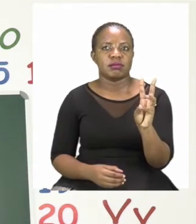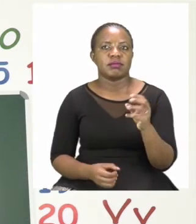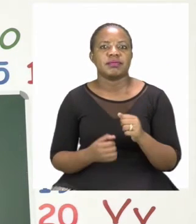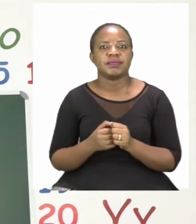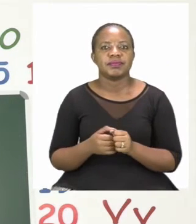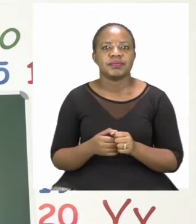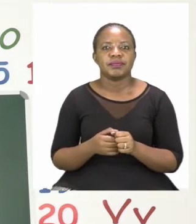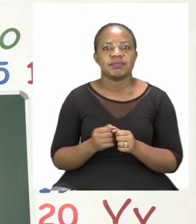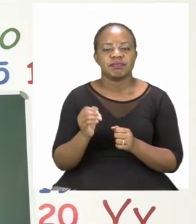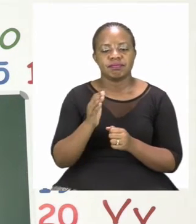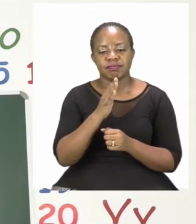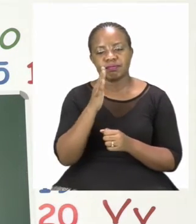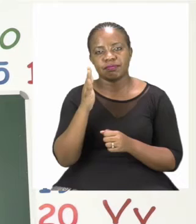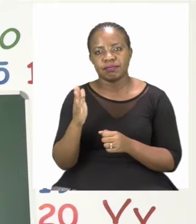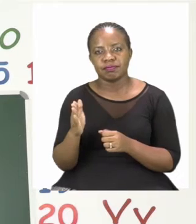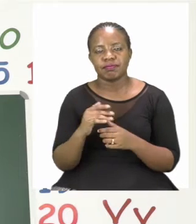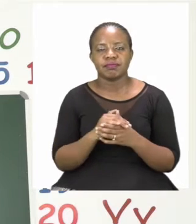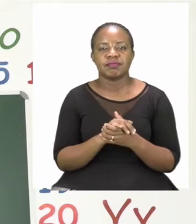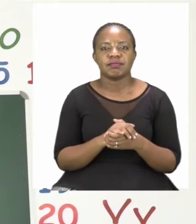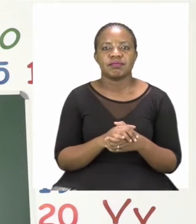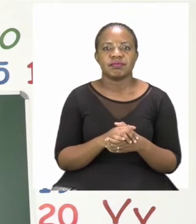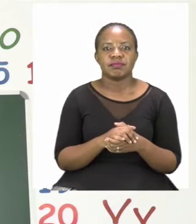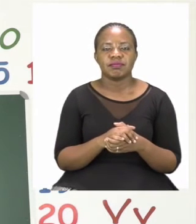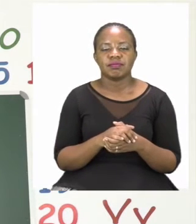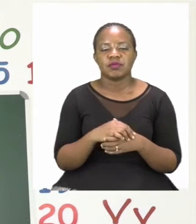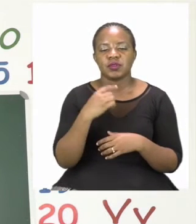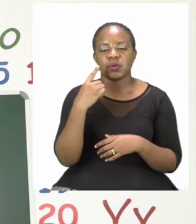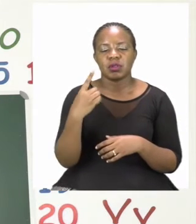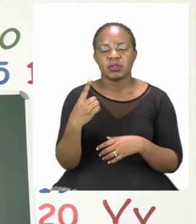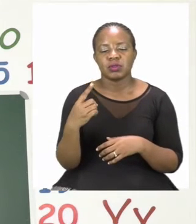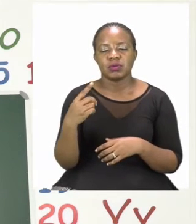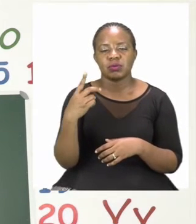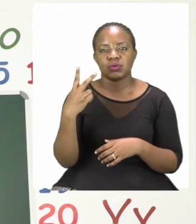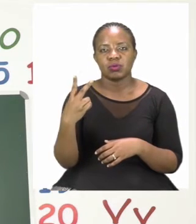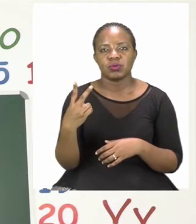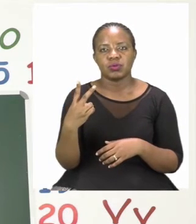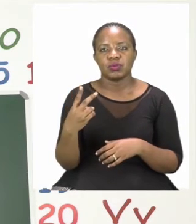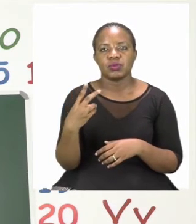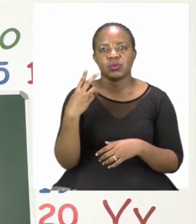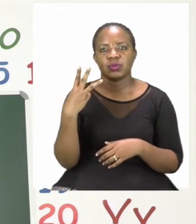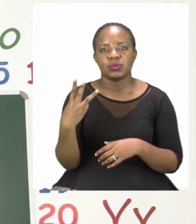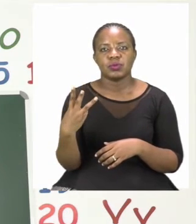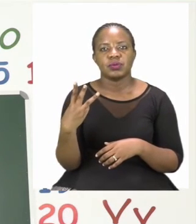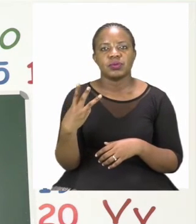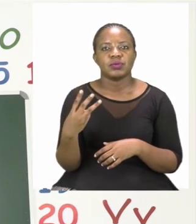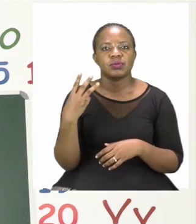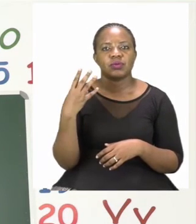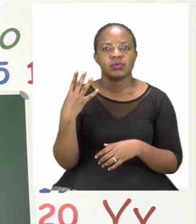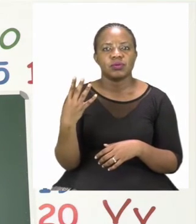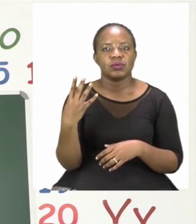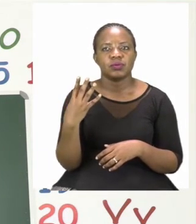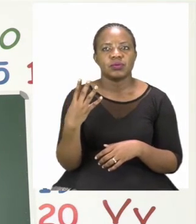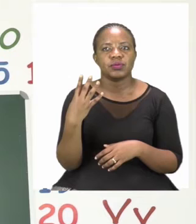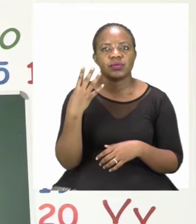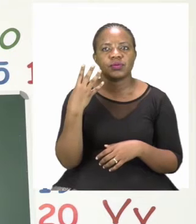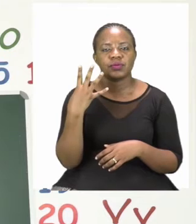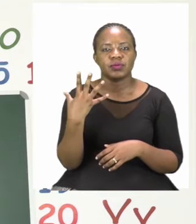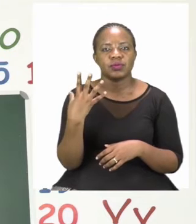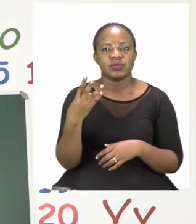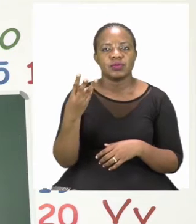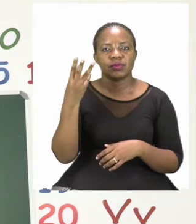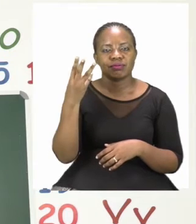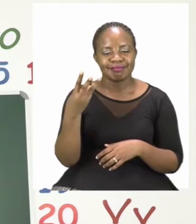Now let's count the other side. 1, 2, 3, 4,